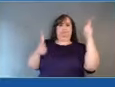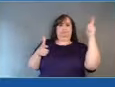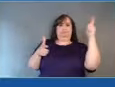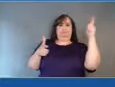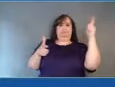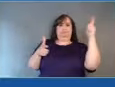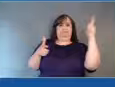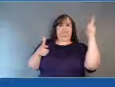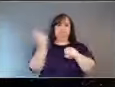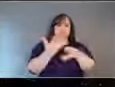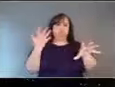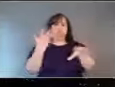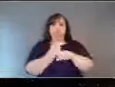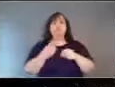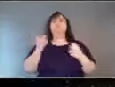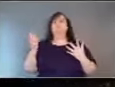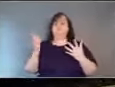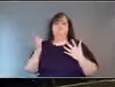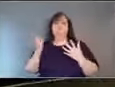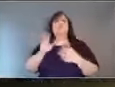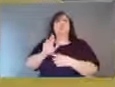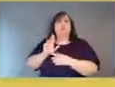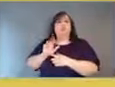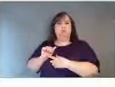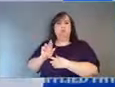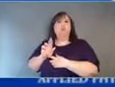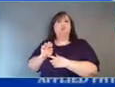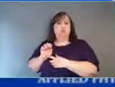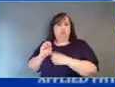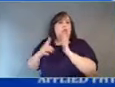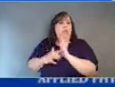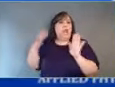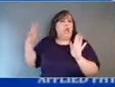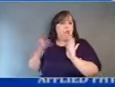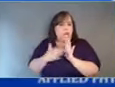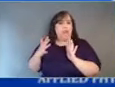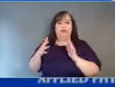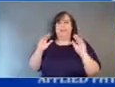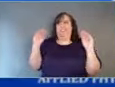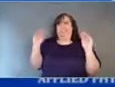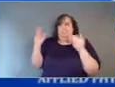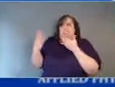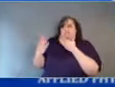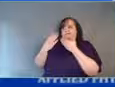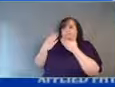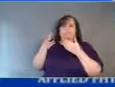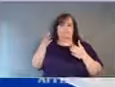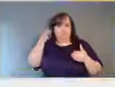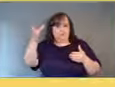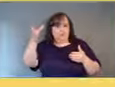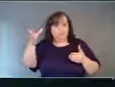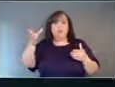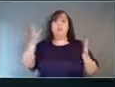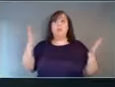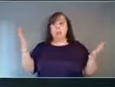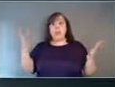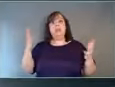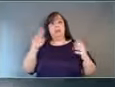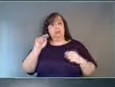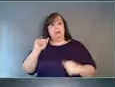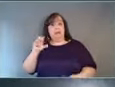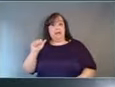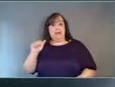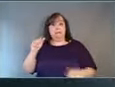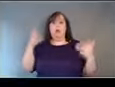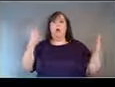future. NASA and others are actively tracking asteroids, but also, we haven't found all of them yet. So it makes sense